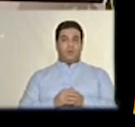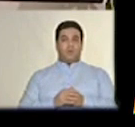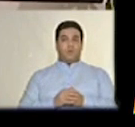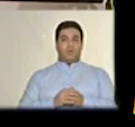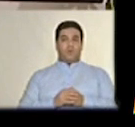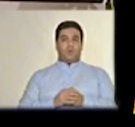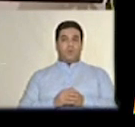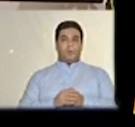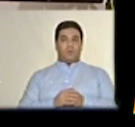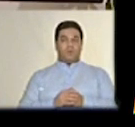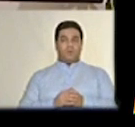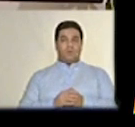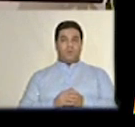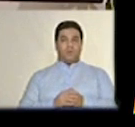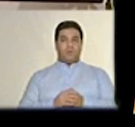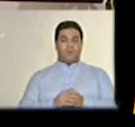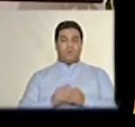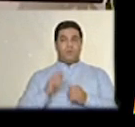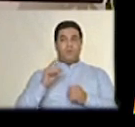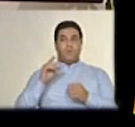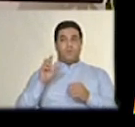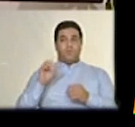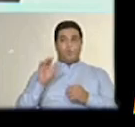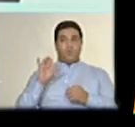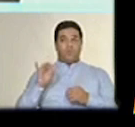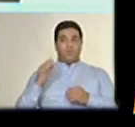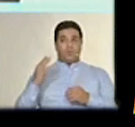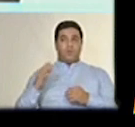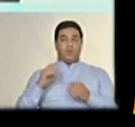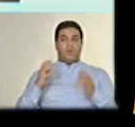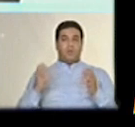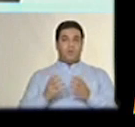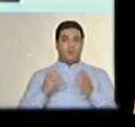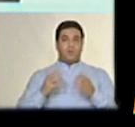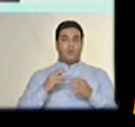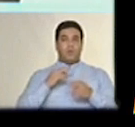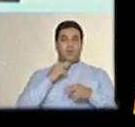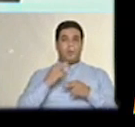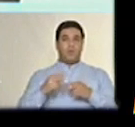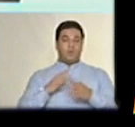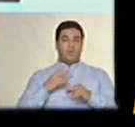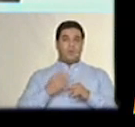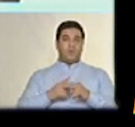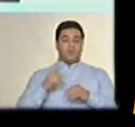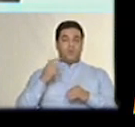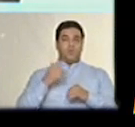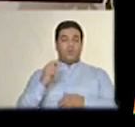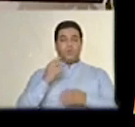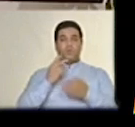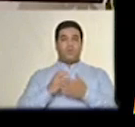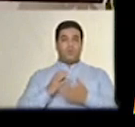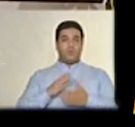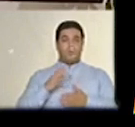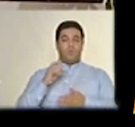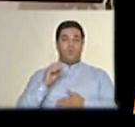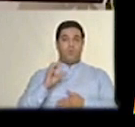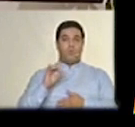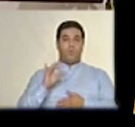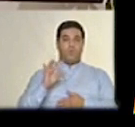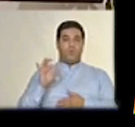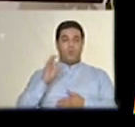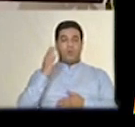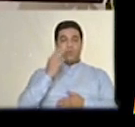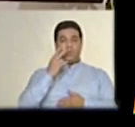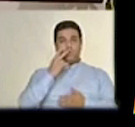Aziz o'quvchilar, Zahiriddin Muhammad Boburni e'zozlash, e'tirof deganda shu narsani anglaymizki, Bobur haqidagi